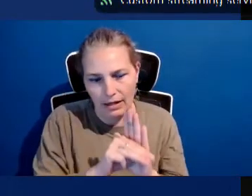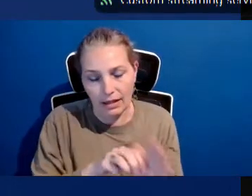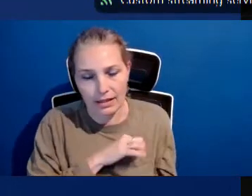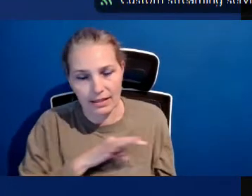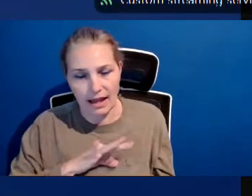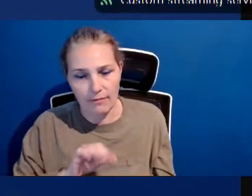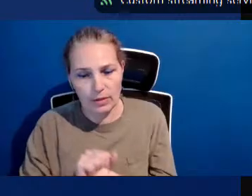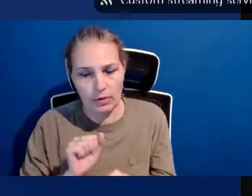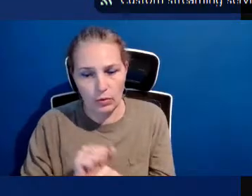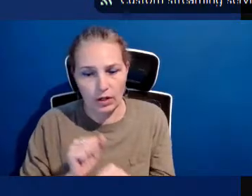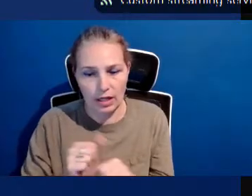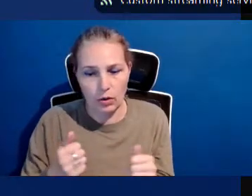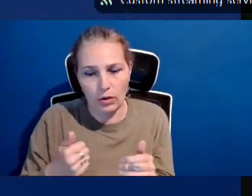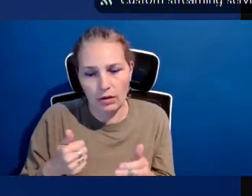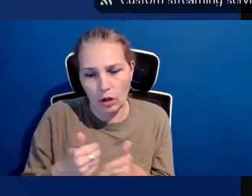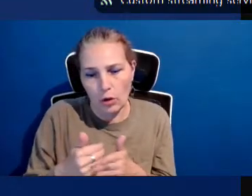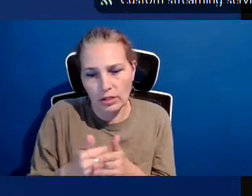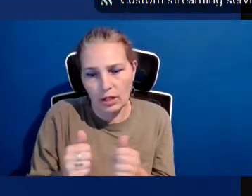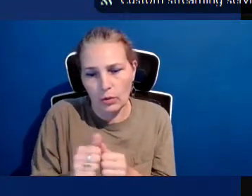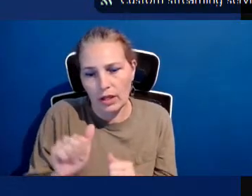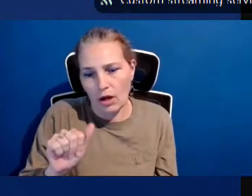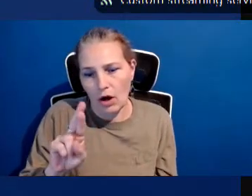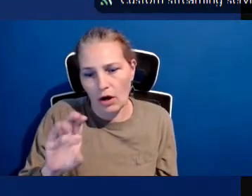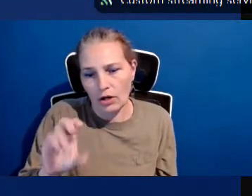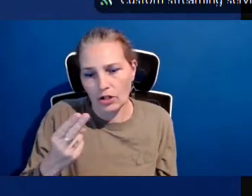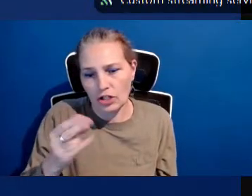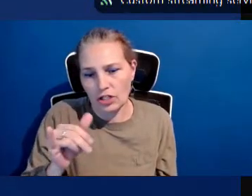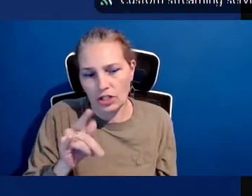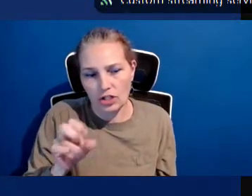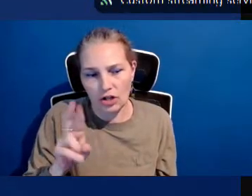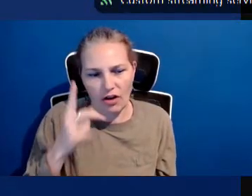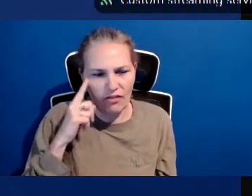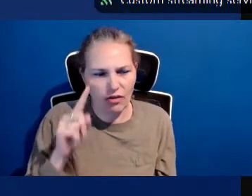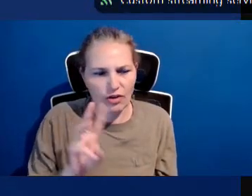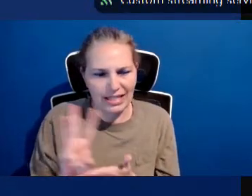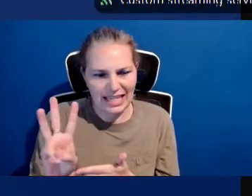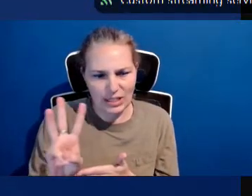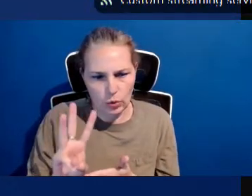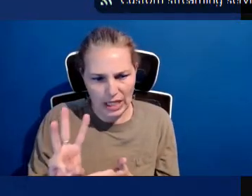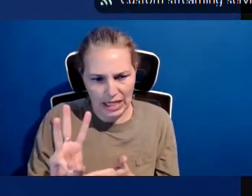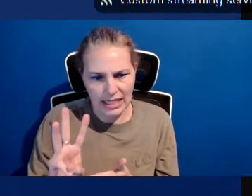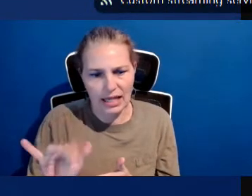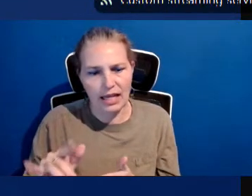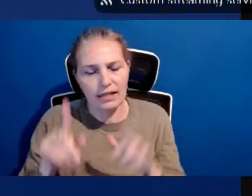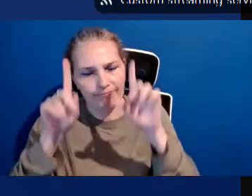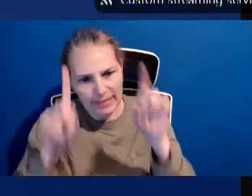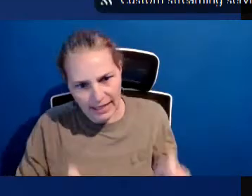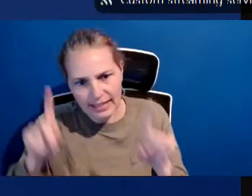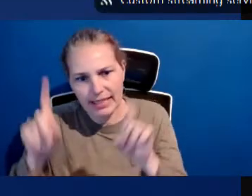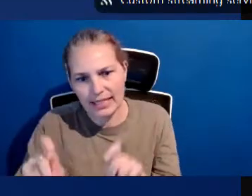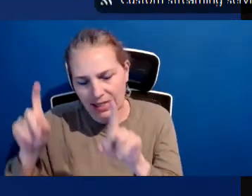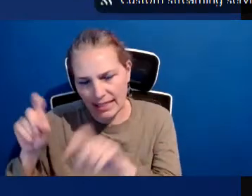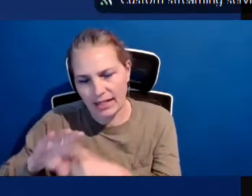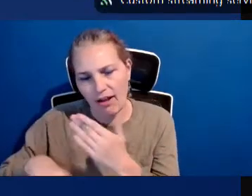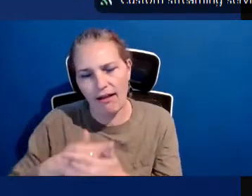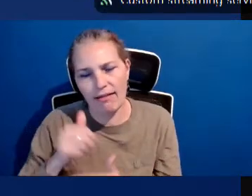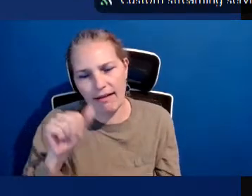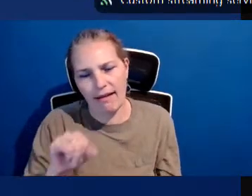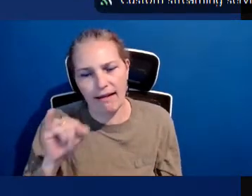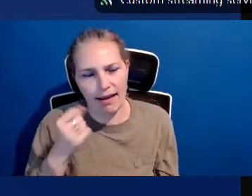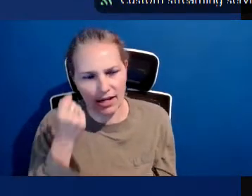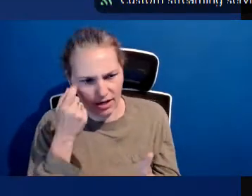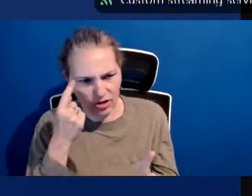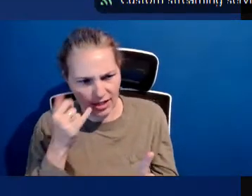it understands our zoning rules, but there's more work that needs to be done. Right now, as part of the pilot, plans are